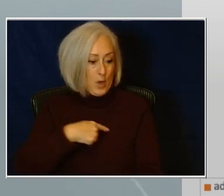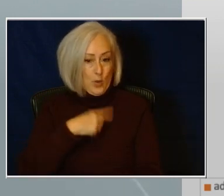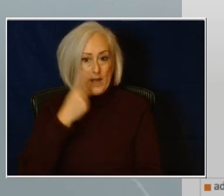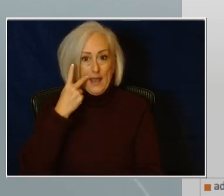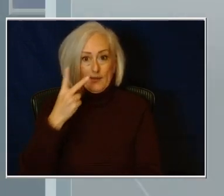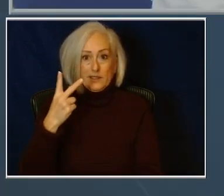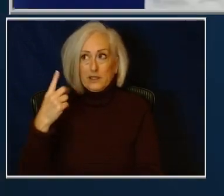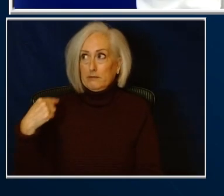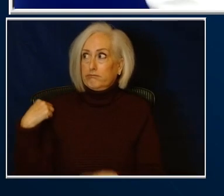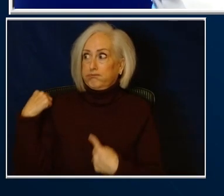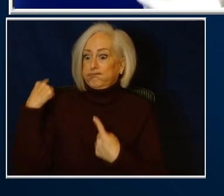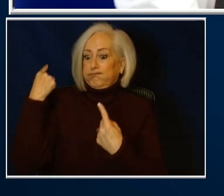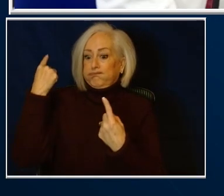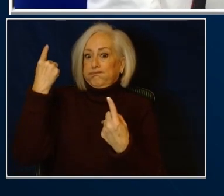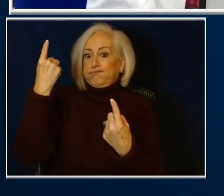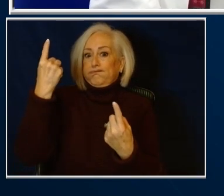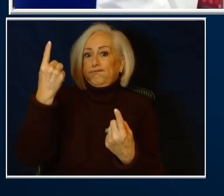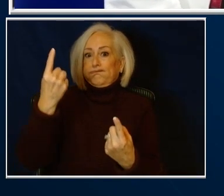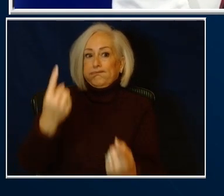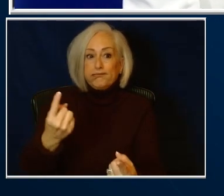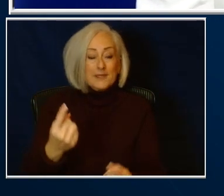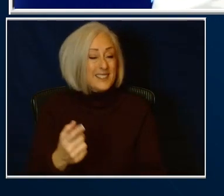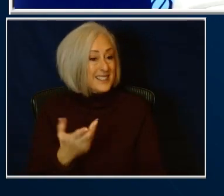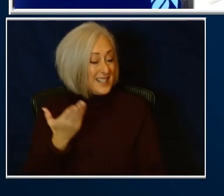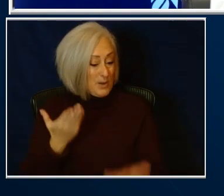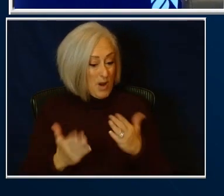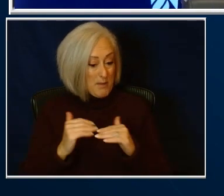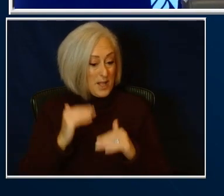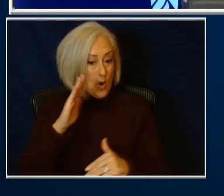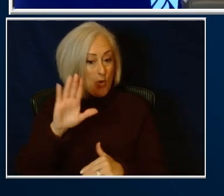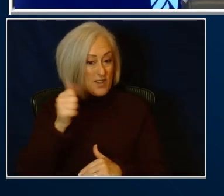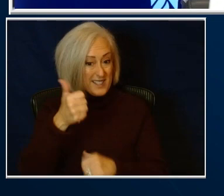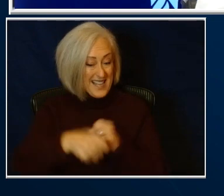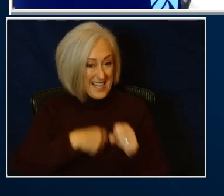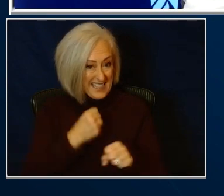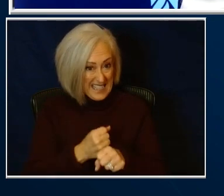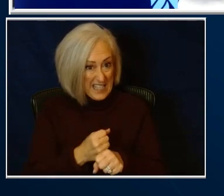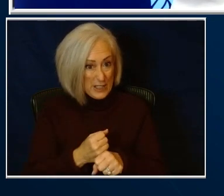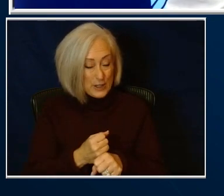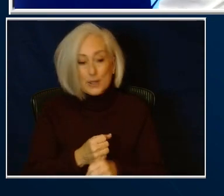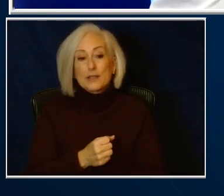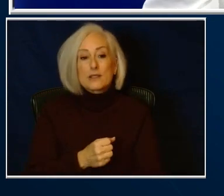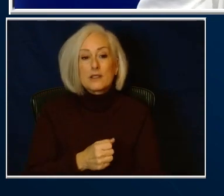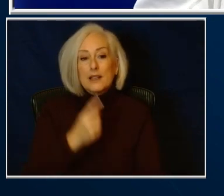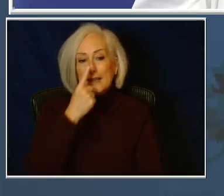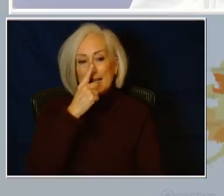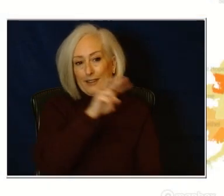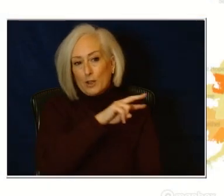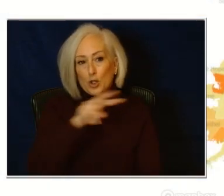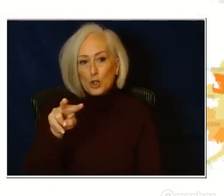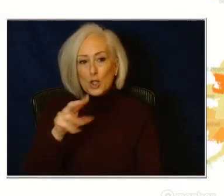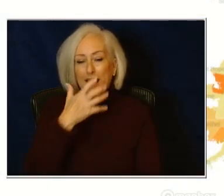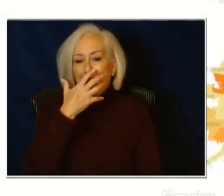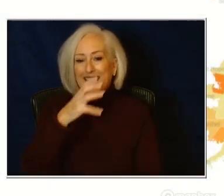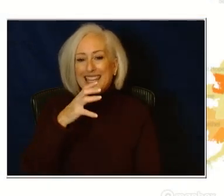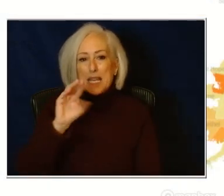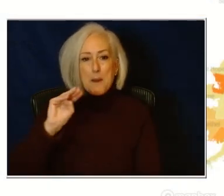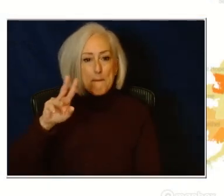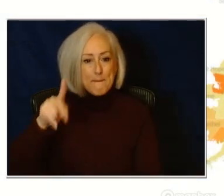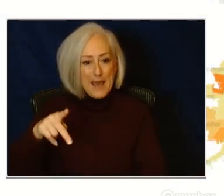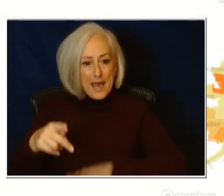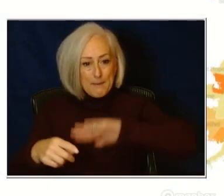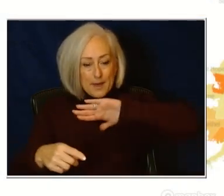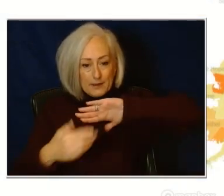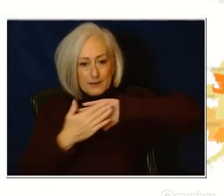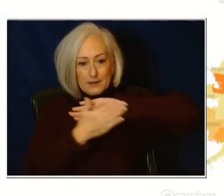I think that's been over a decade since it's been like that. And if we look, do you have the heat map, guys, that you can pull up? Because the numbers across the